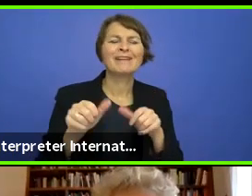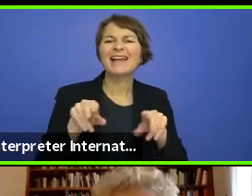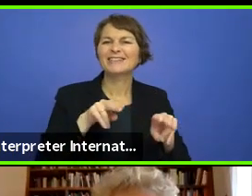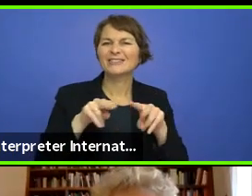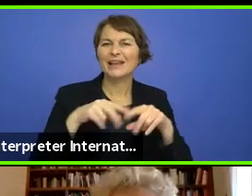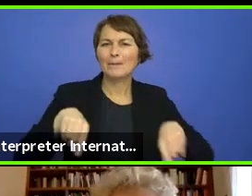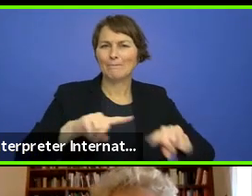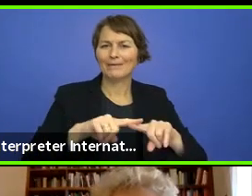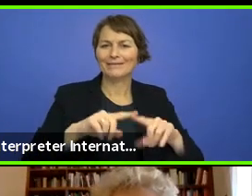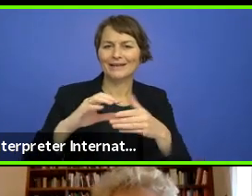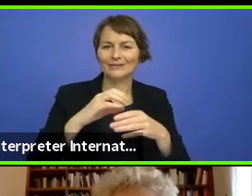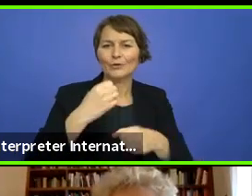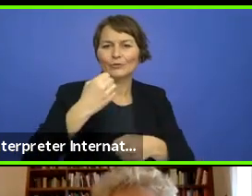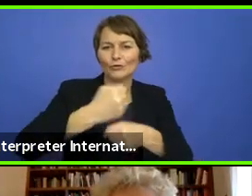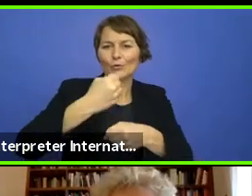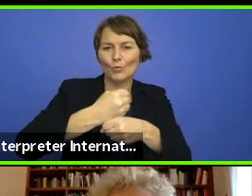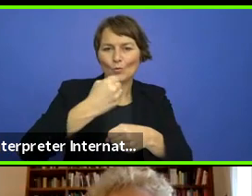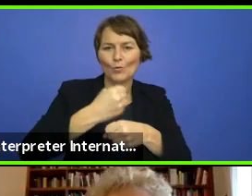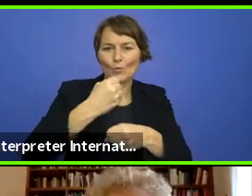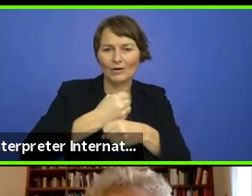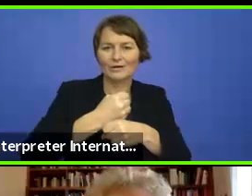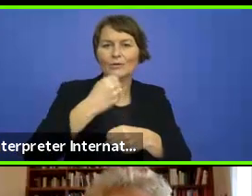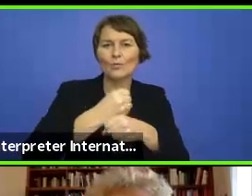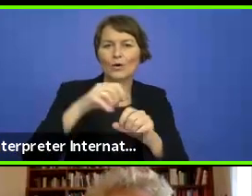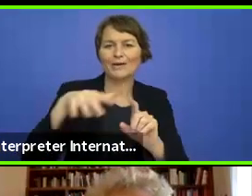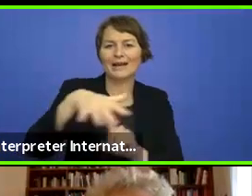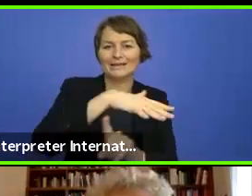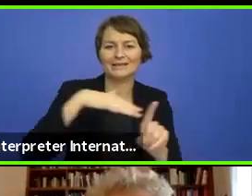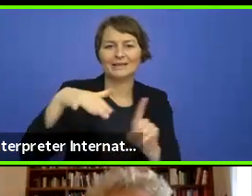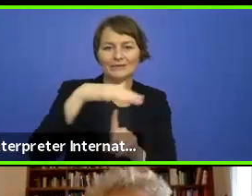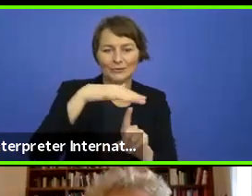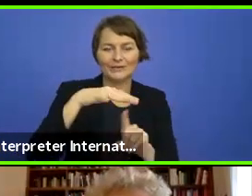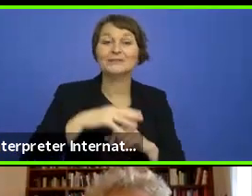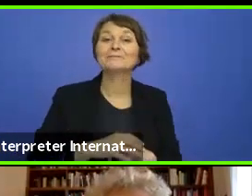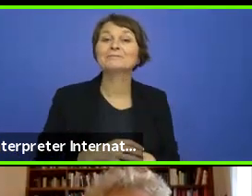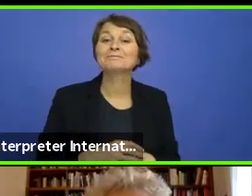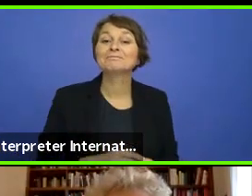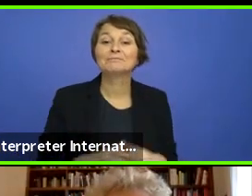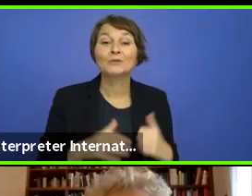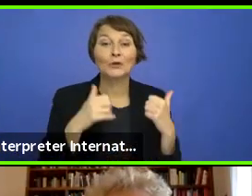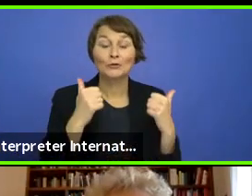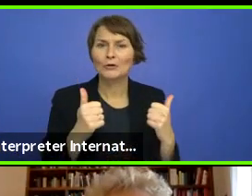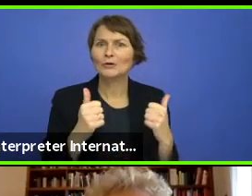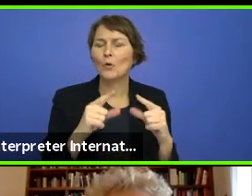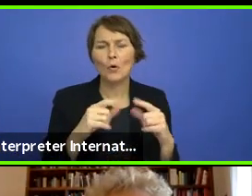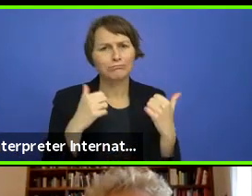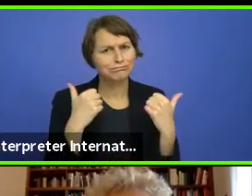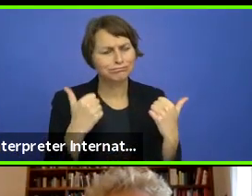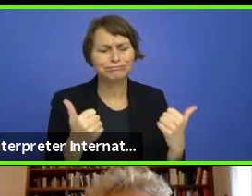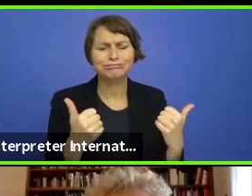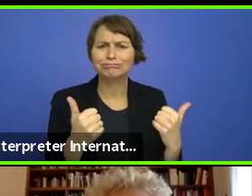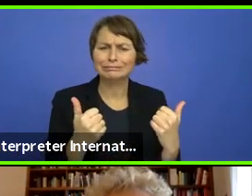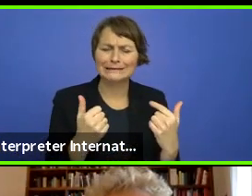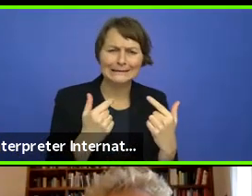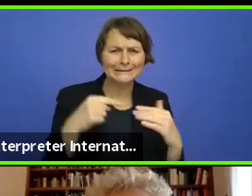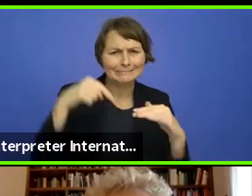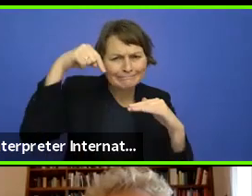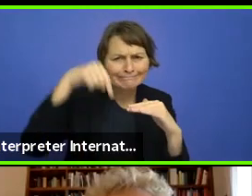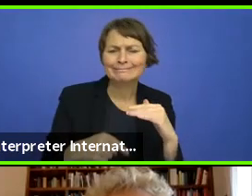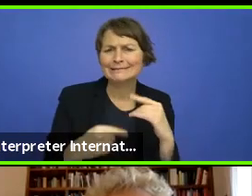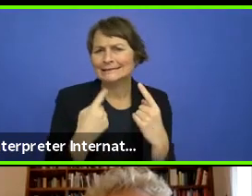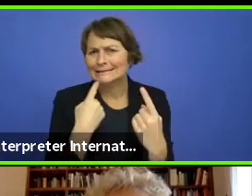a very good discussion, I believe, very dense and sometimes intense discussion, and